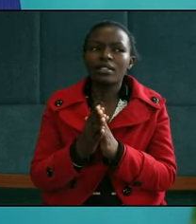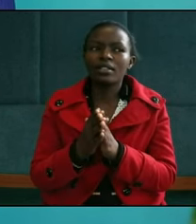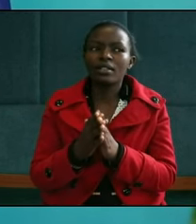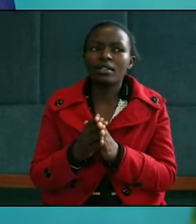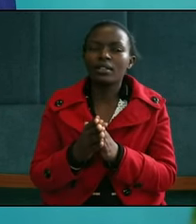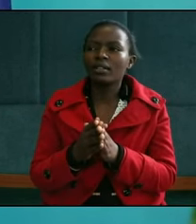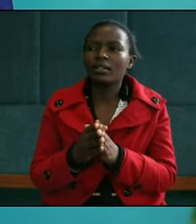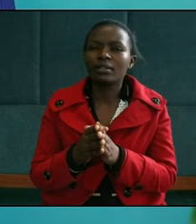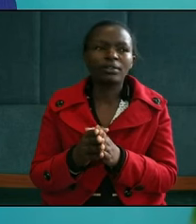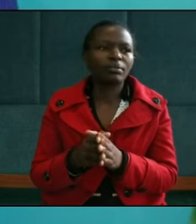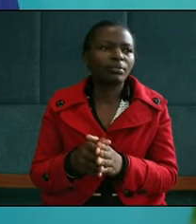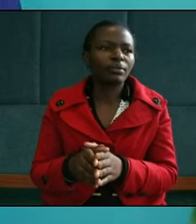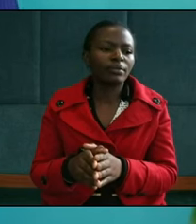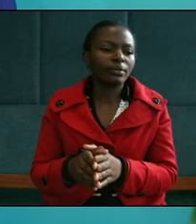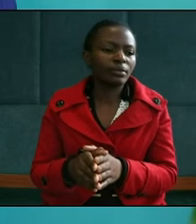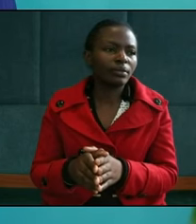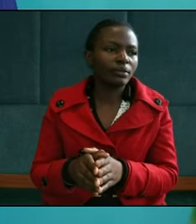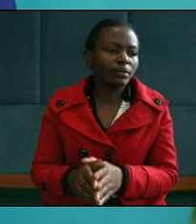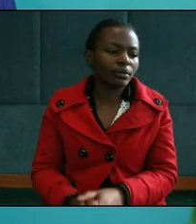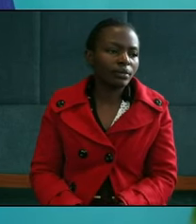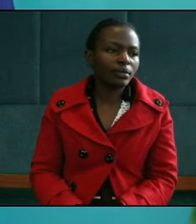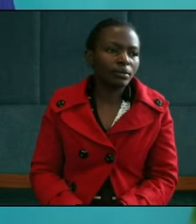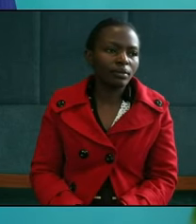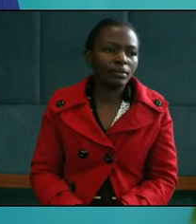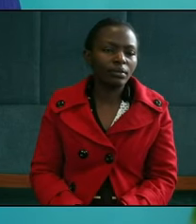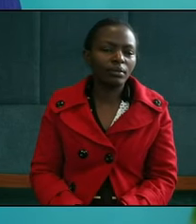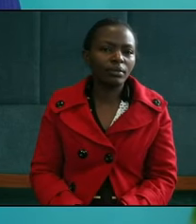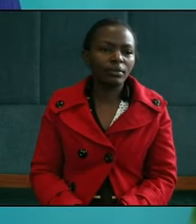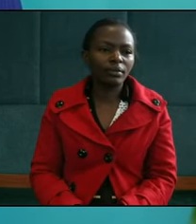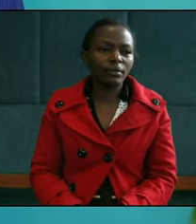I want to give a very, very brief background on that one.